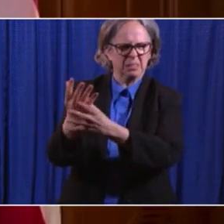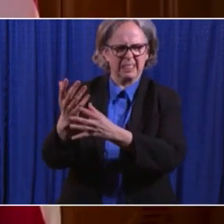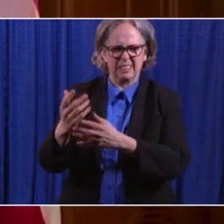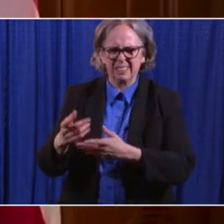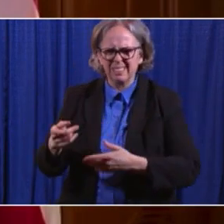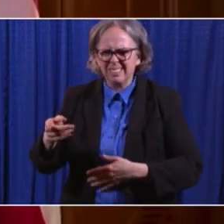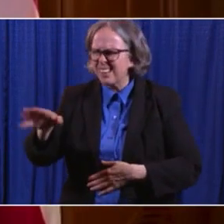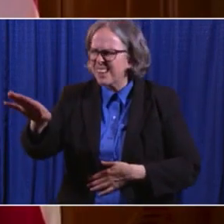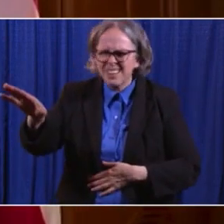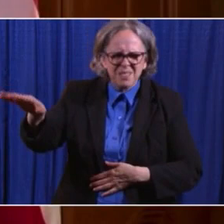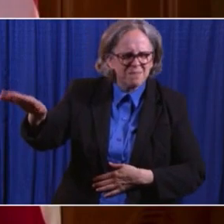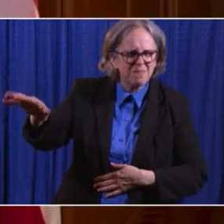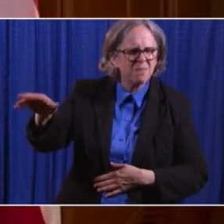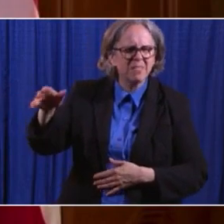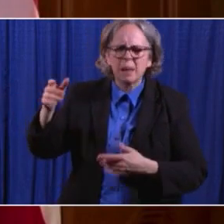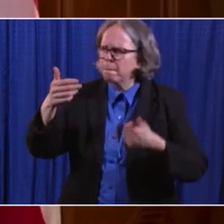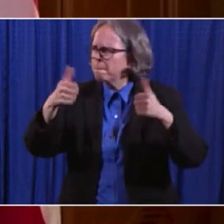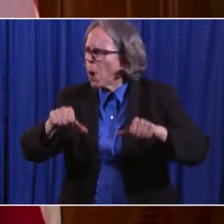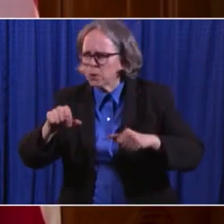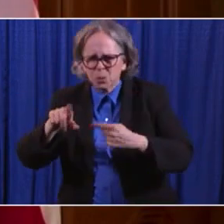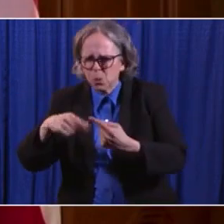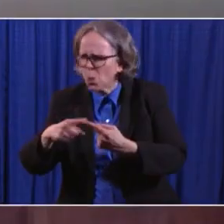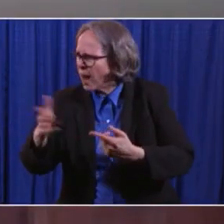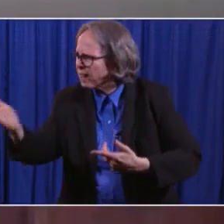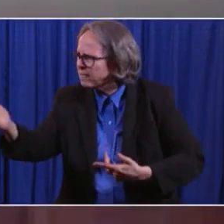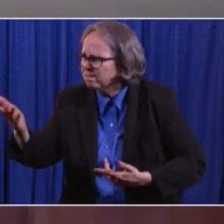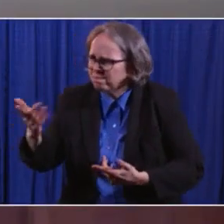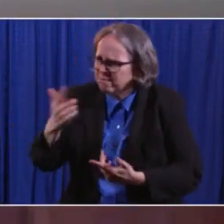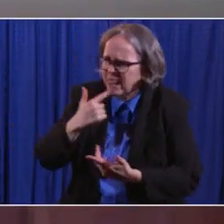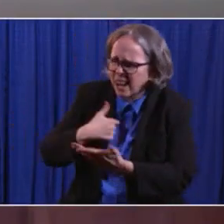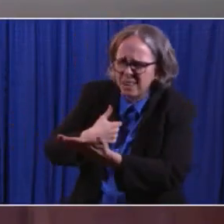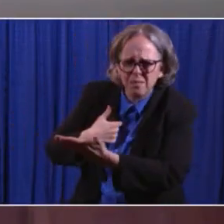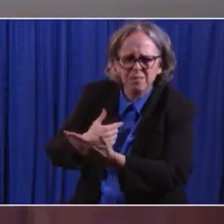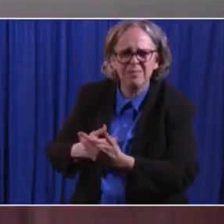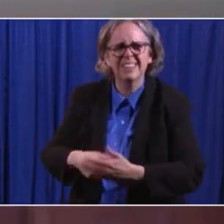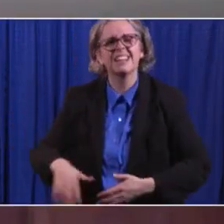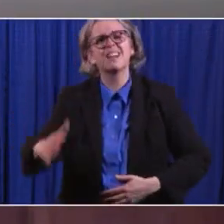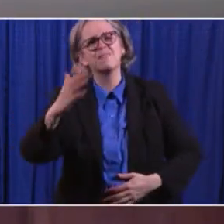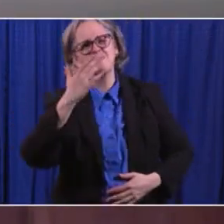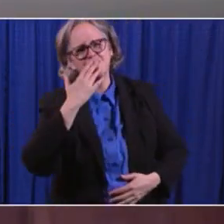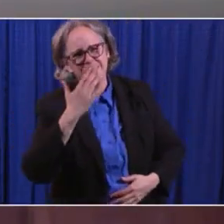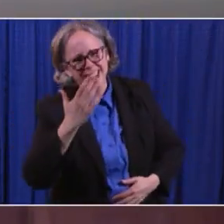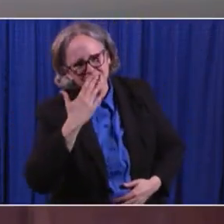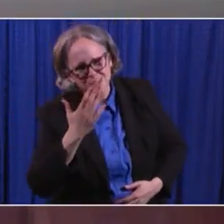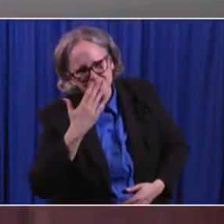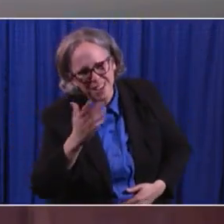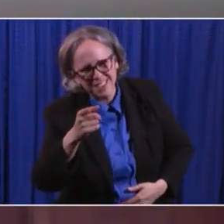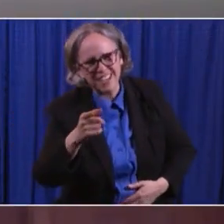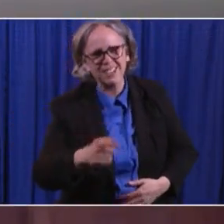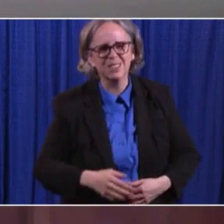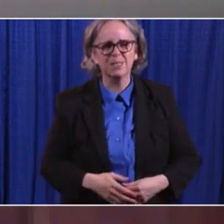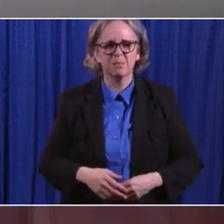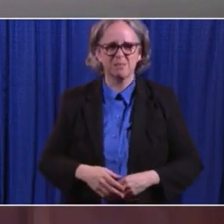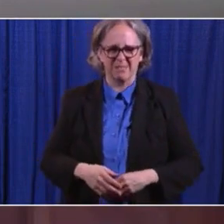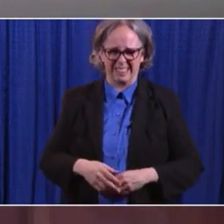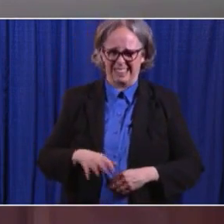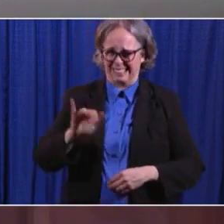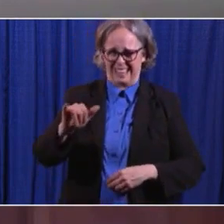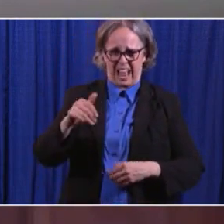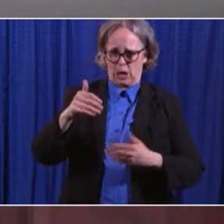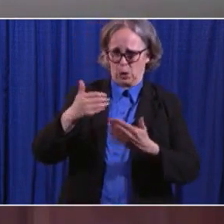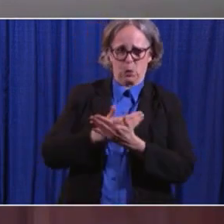timing is on those? Thank you, Governor. The order that we just discussed, pardon